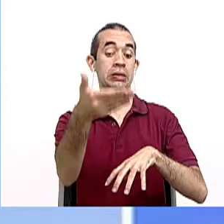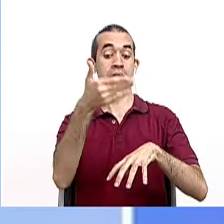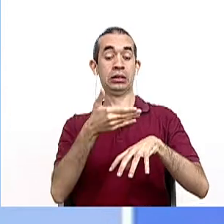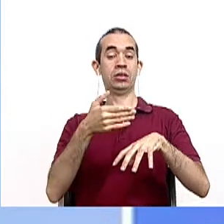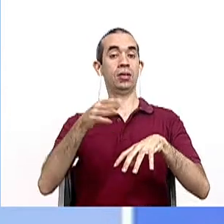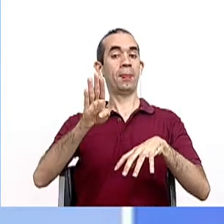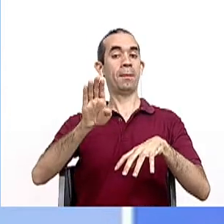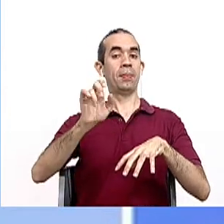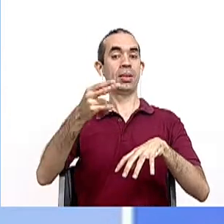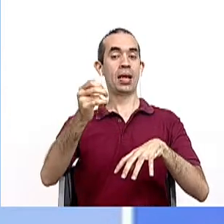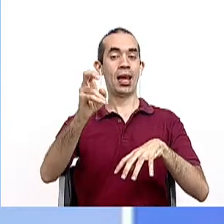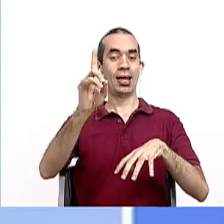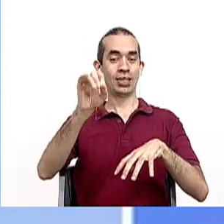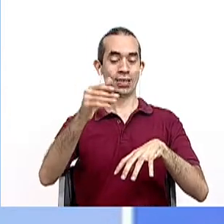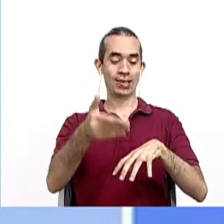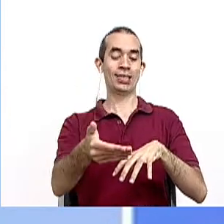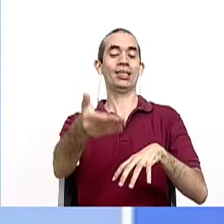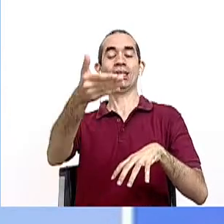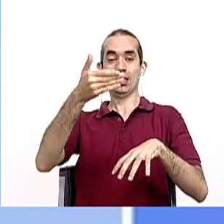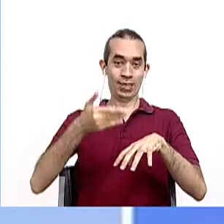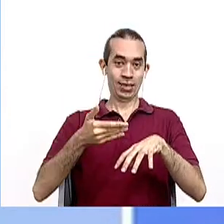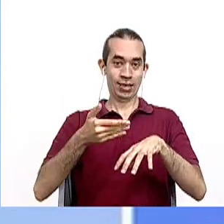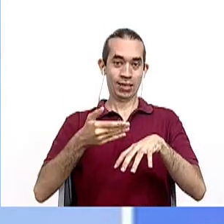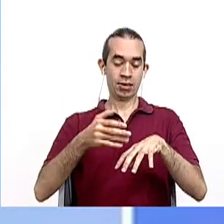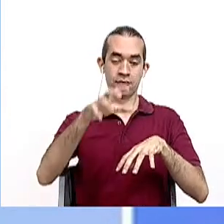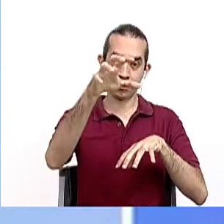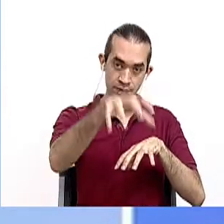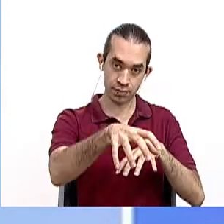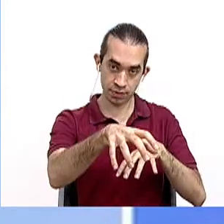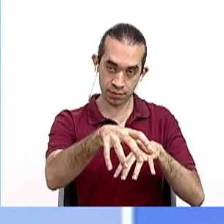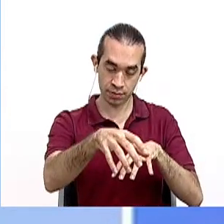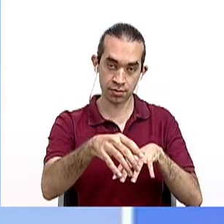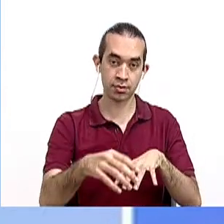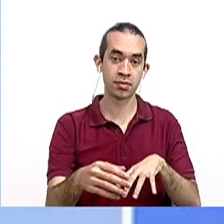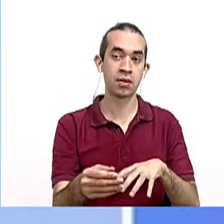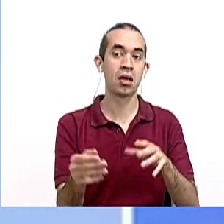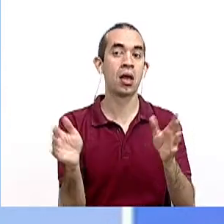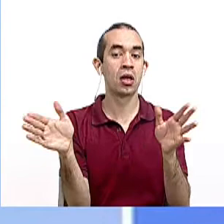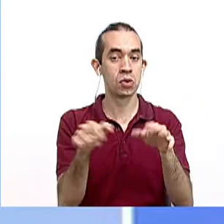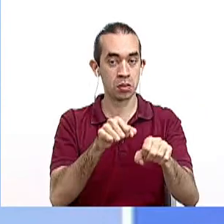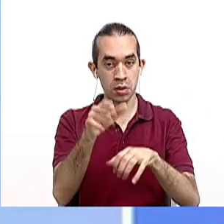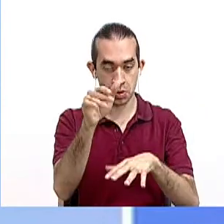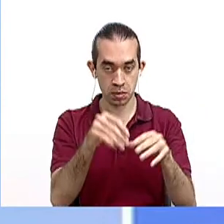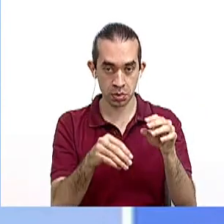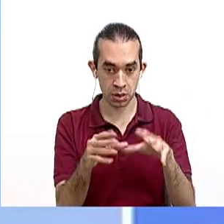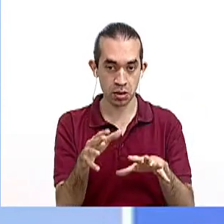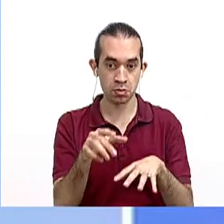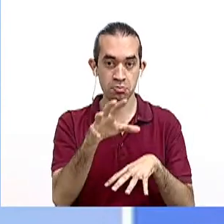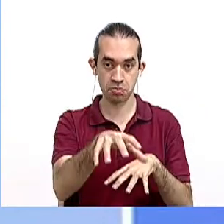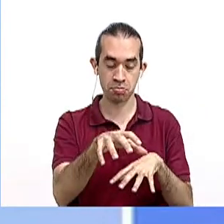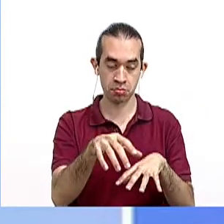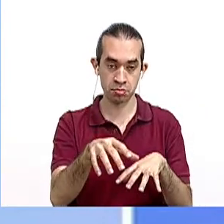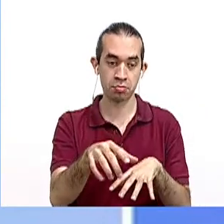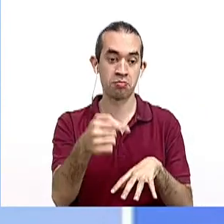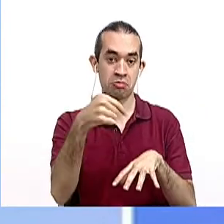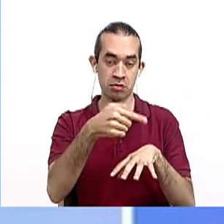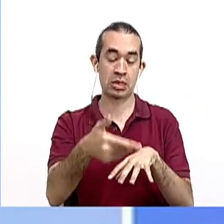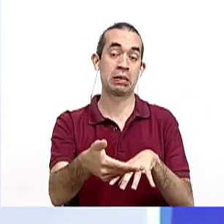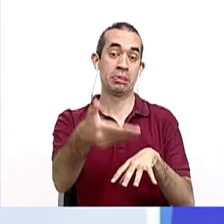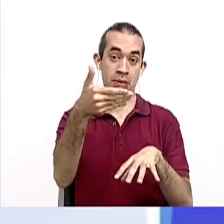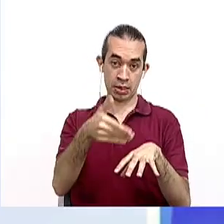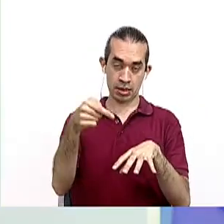appliance store. Okay, there is a convenience store behind the appliance